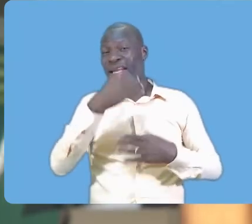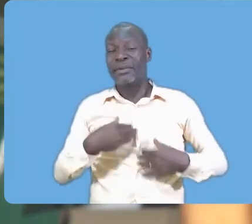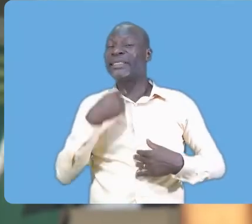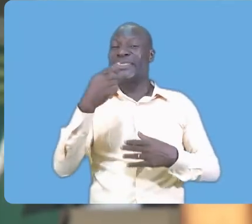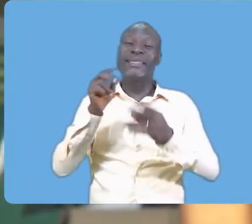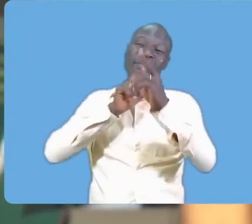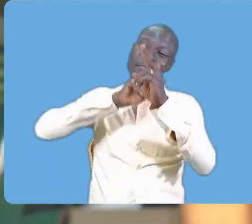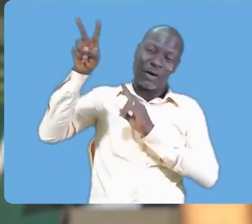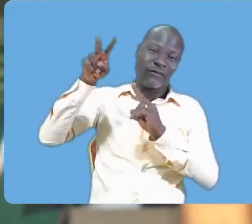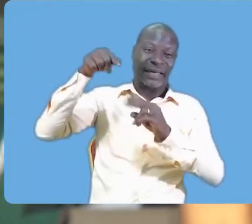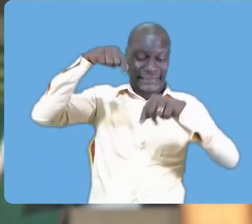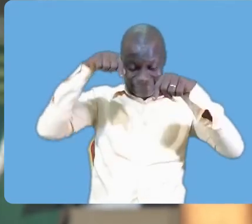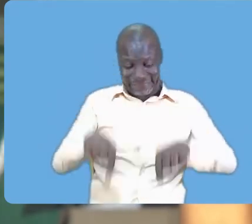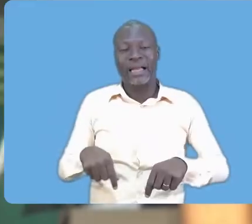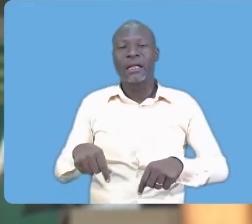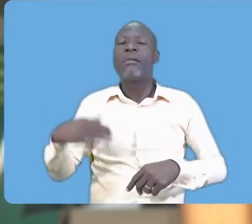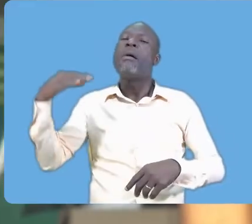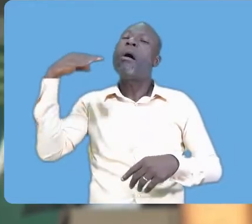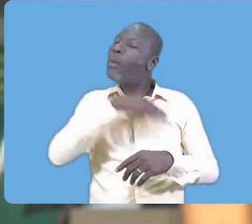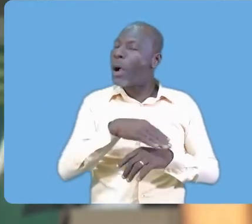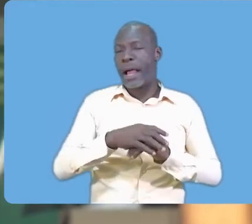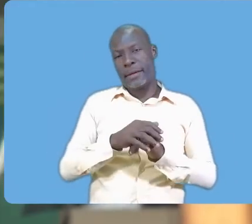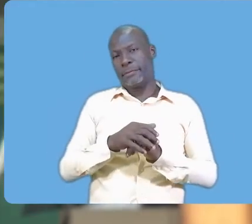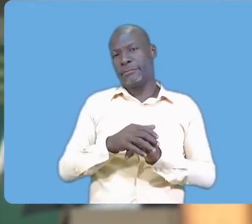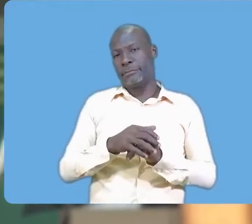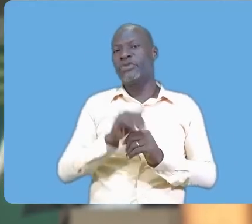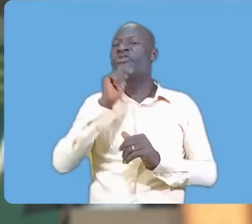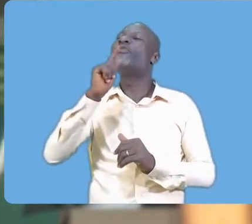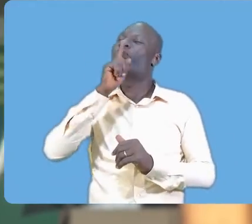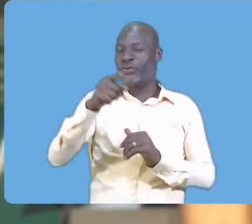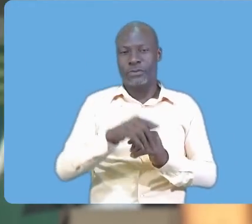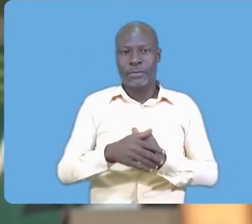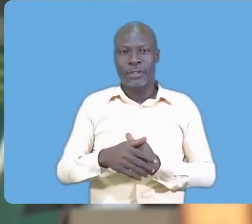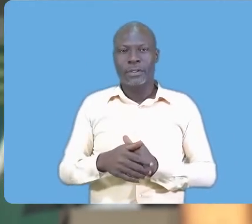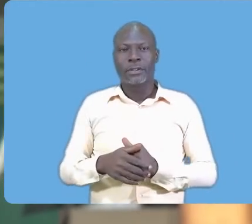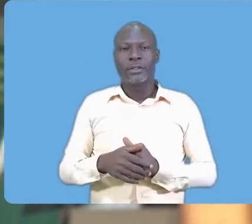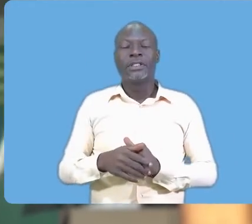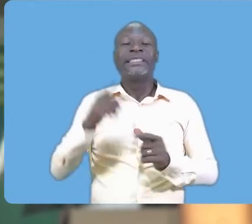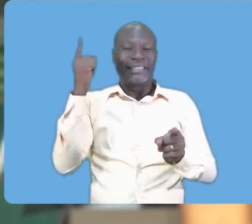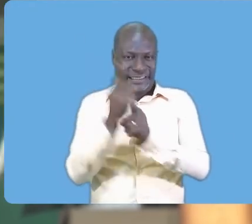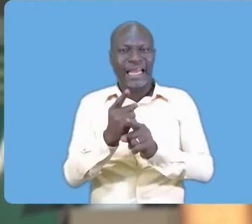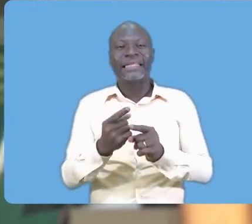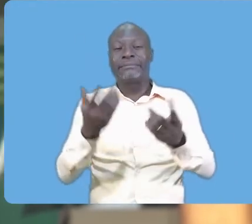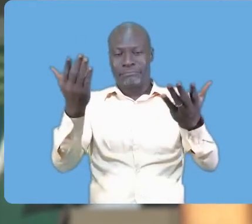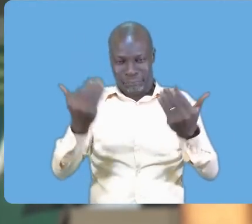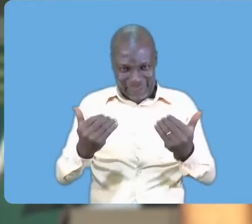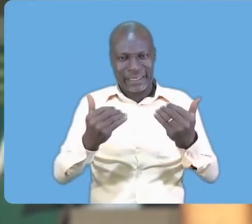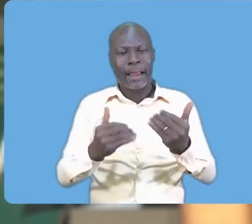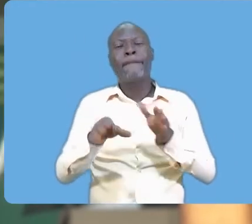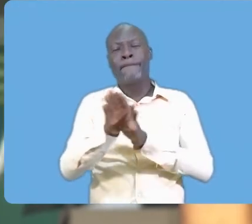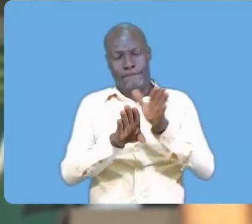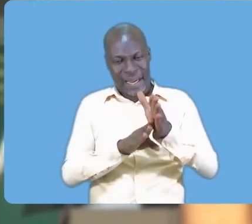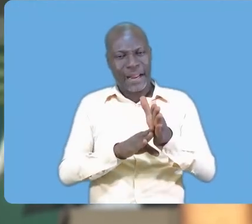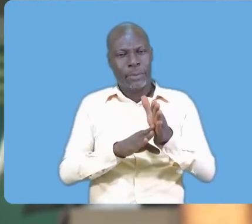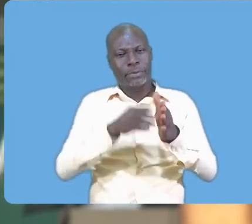and then remo, a yanada. What do you up? Church your Bible quotations, no? Nakasa, obi be your